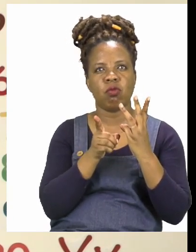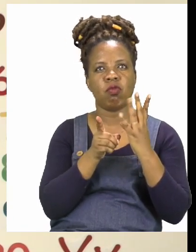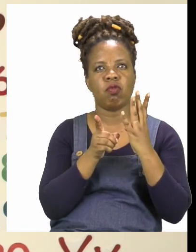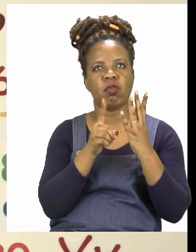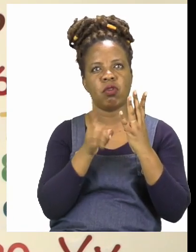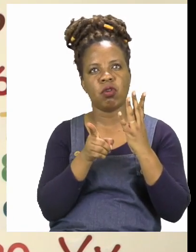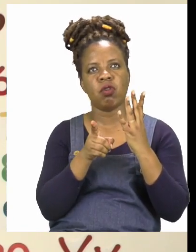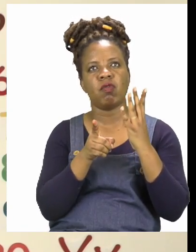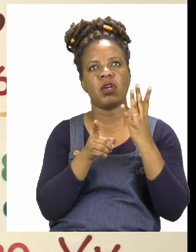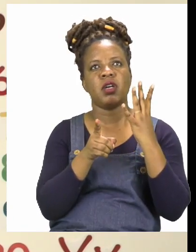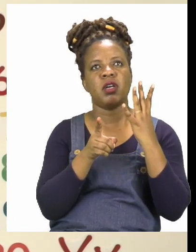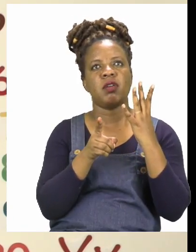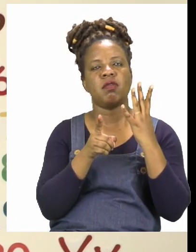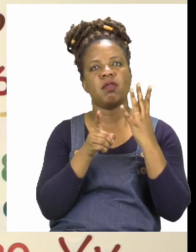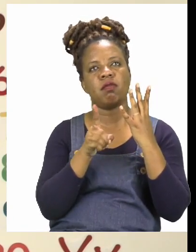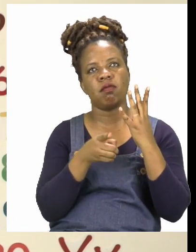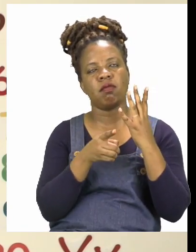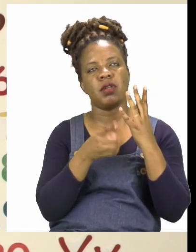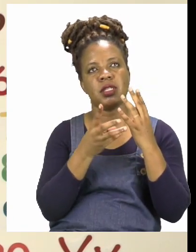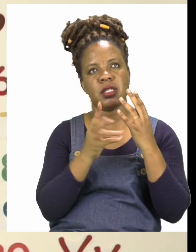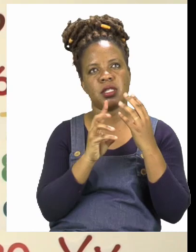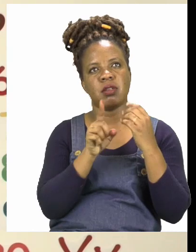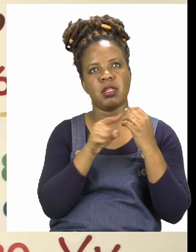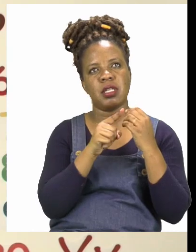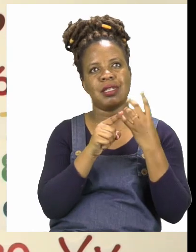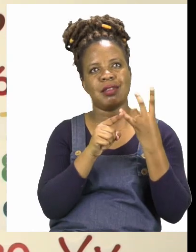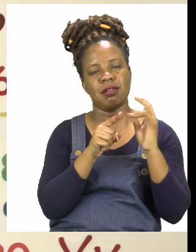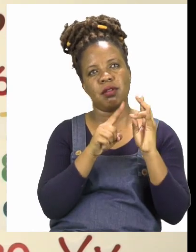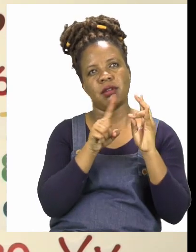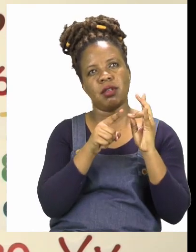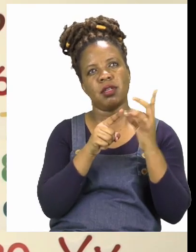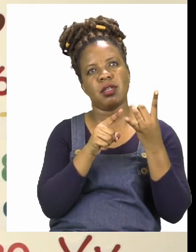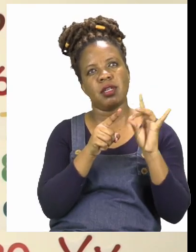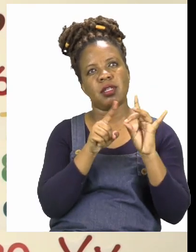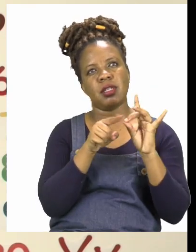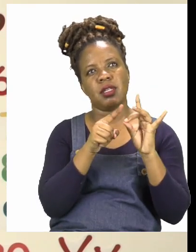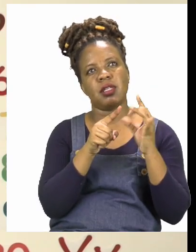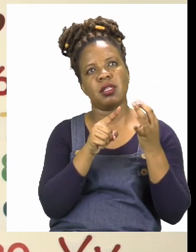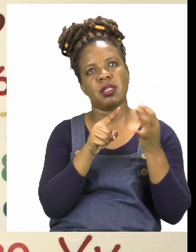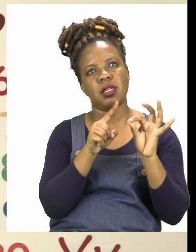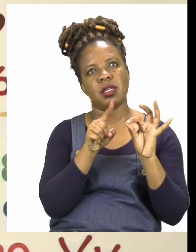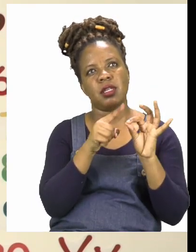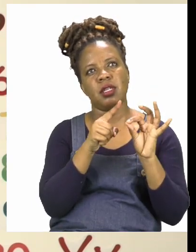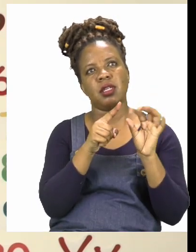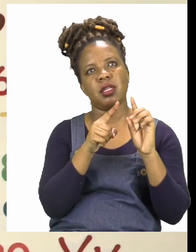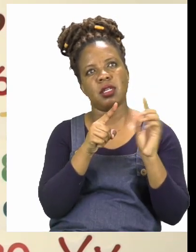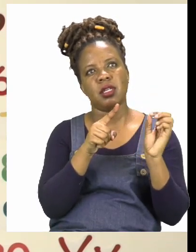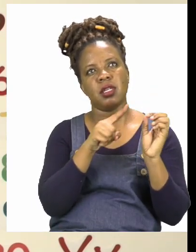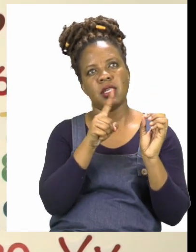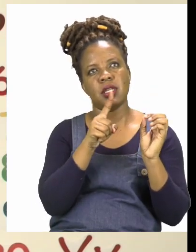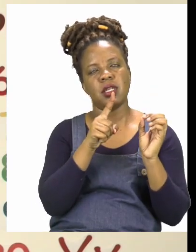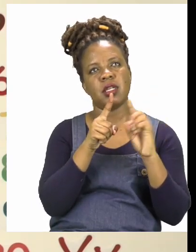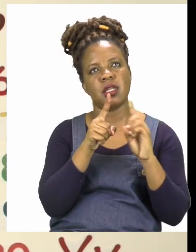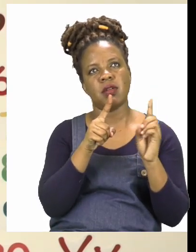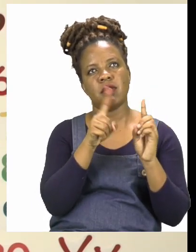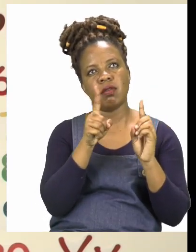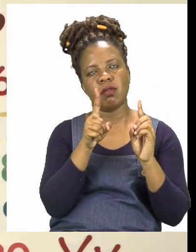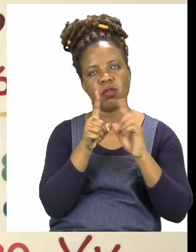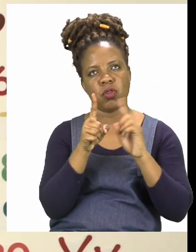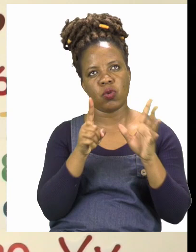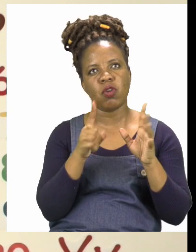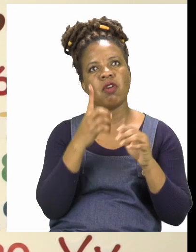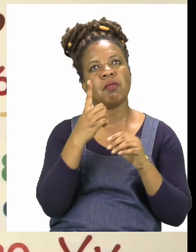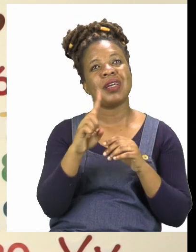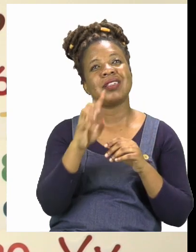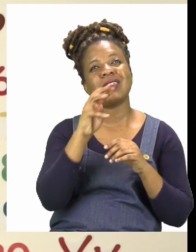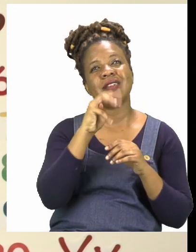like we said, is slower and it is also smaller. So if we were to show our hands on a clock, we are